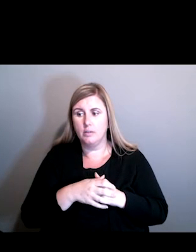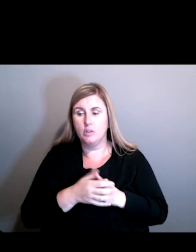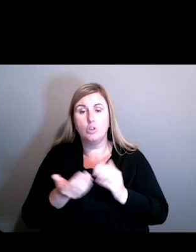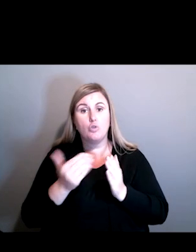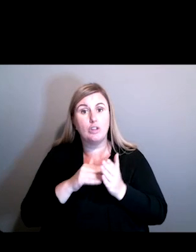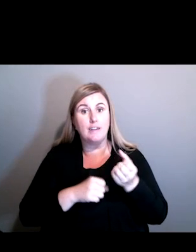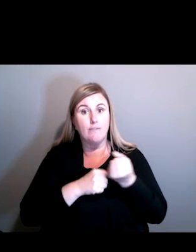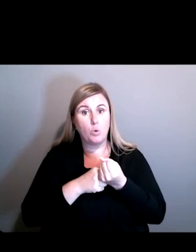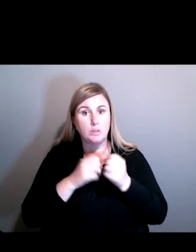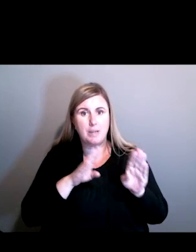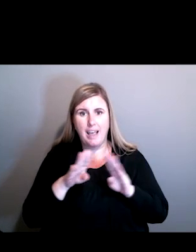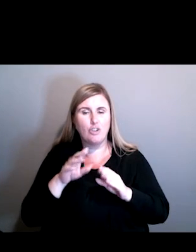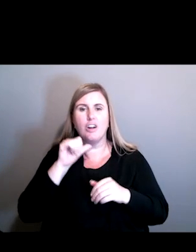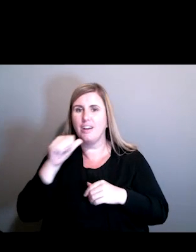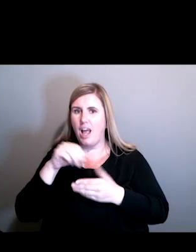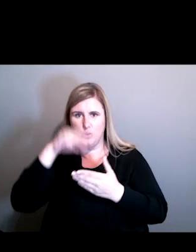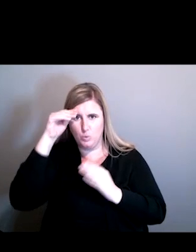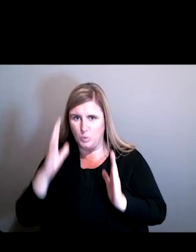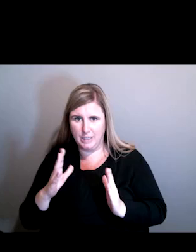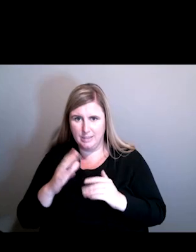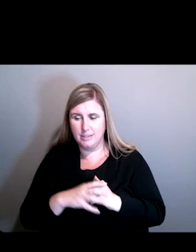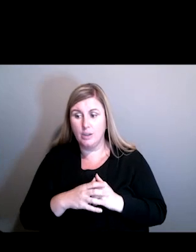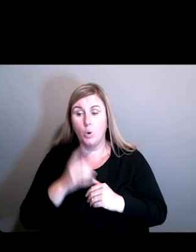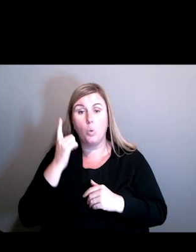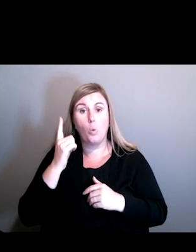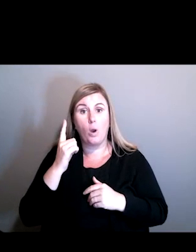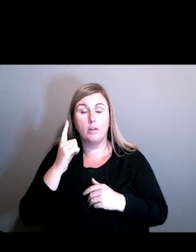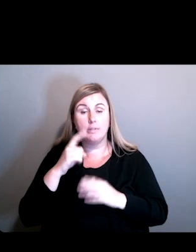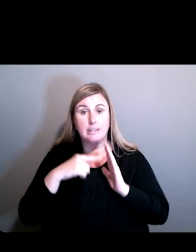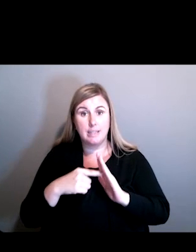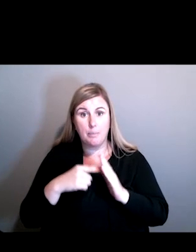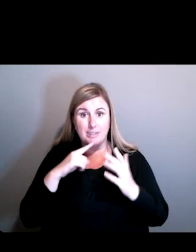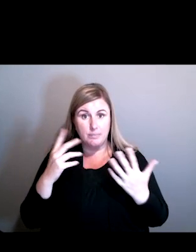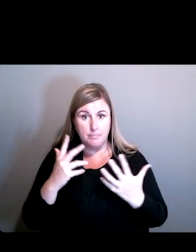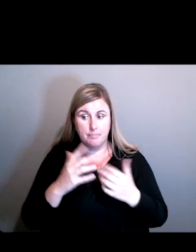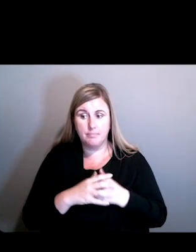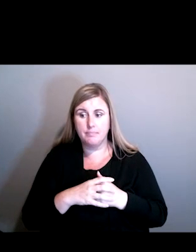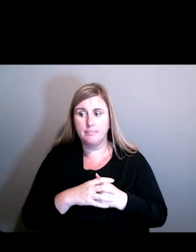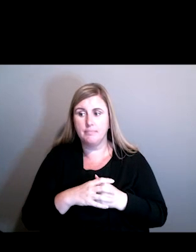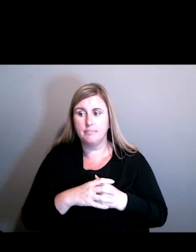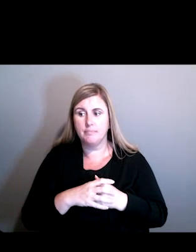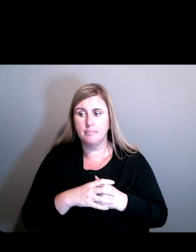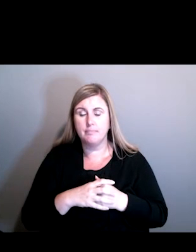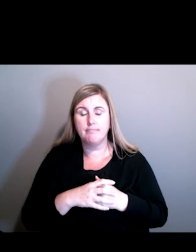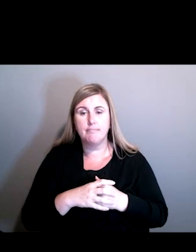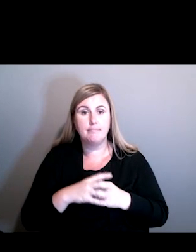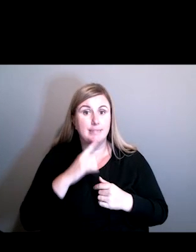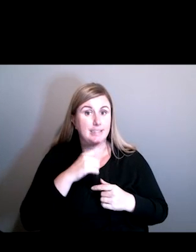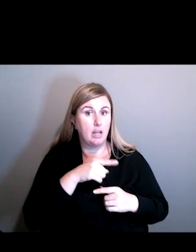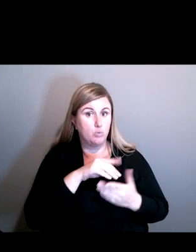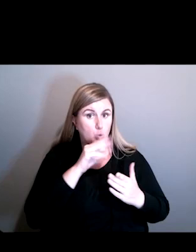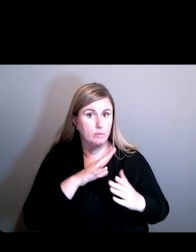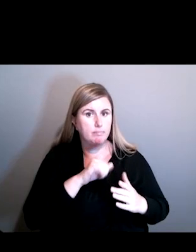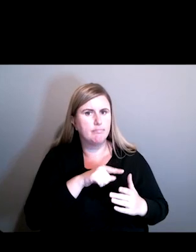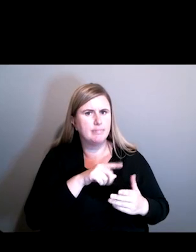we reinforce behavior, not students. One example of reinforcement is, for example, if you tell a